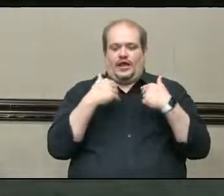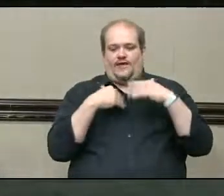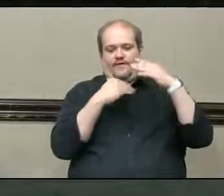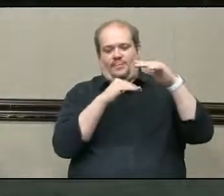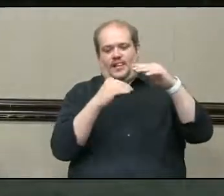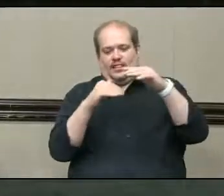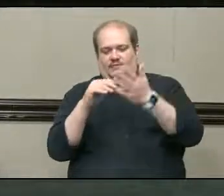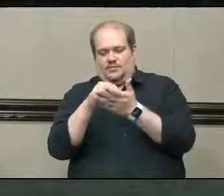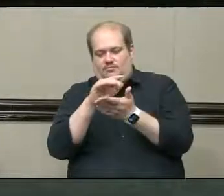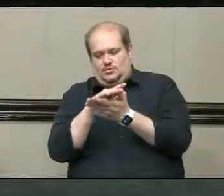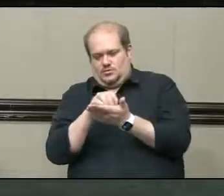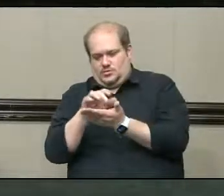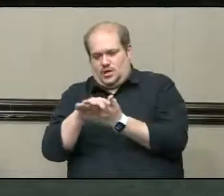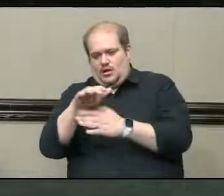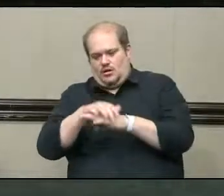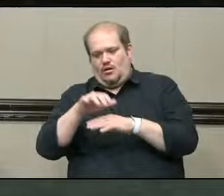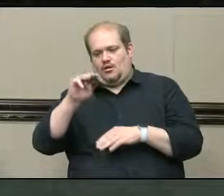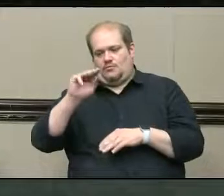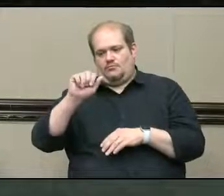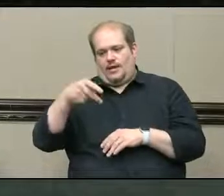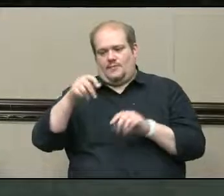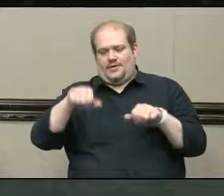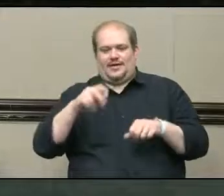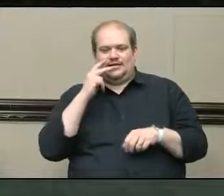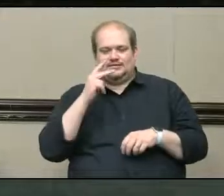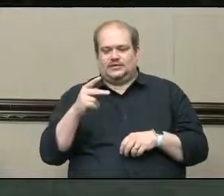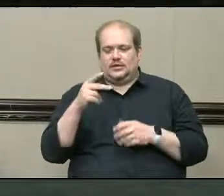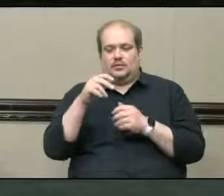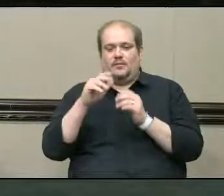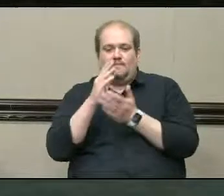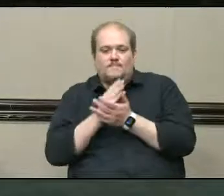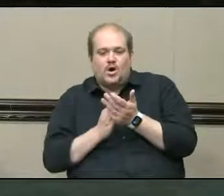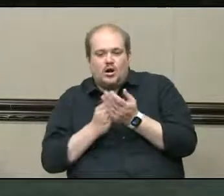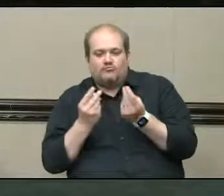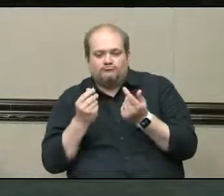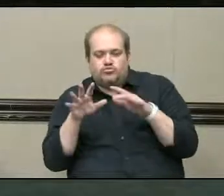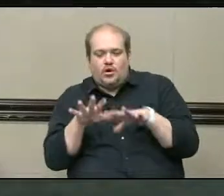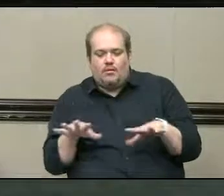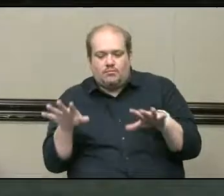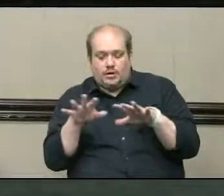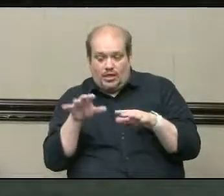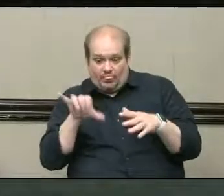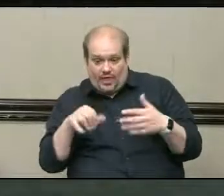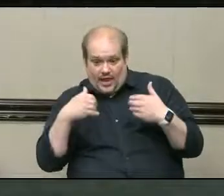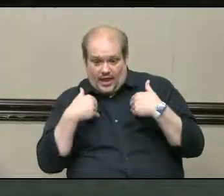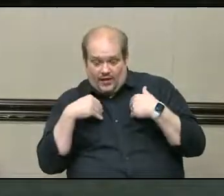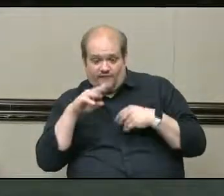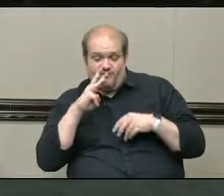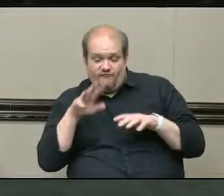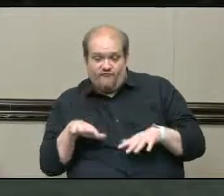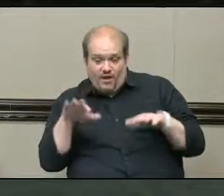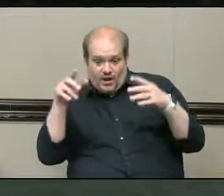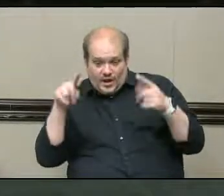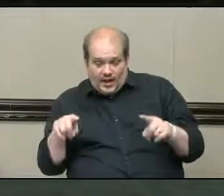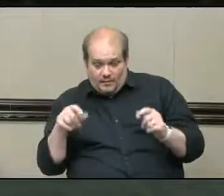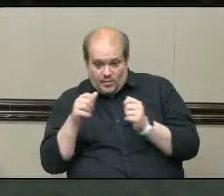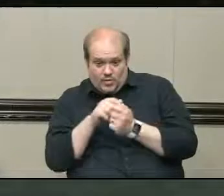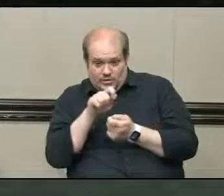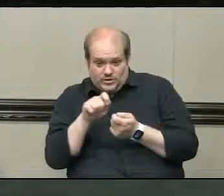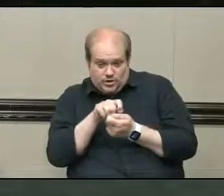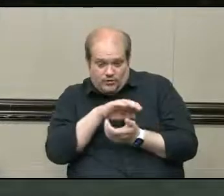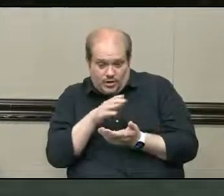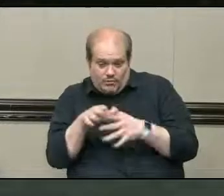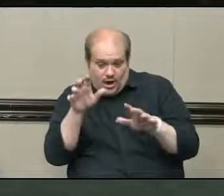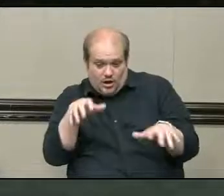flooding onto maps. So you can see a parcel of property. Does it have flooding that occurs when you have a certain